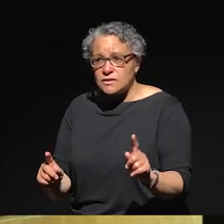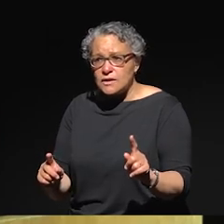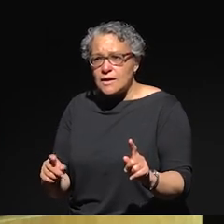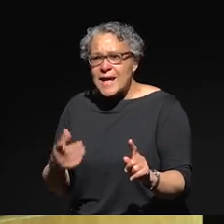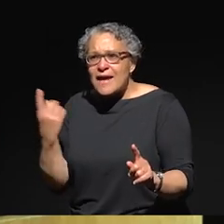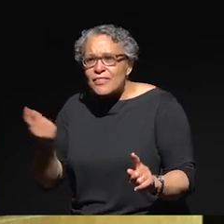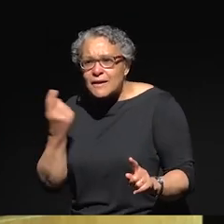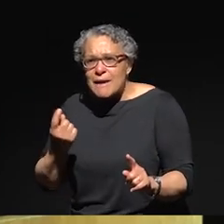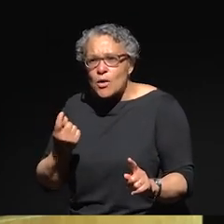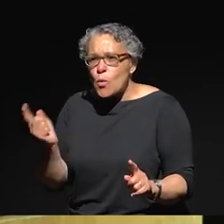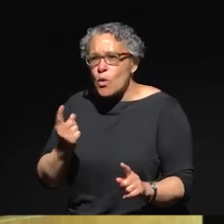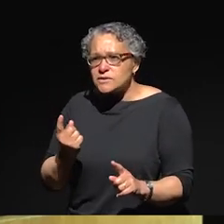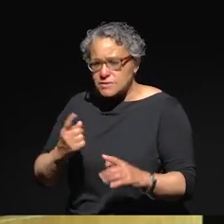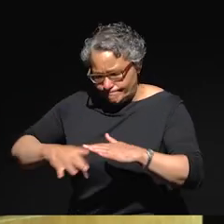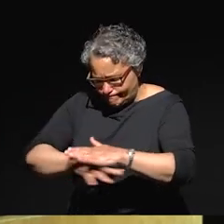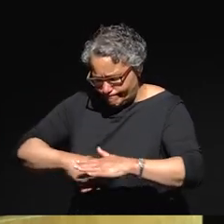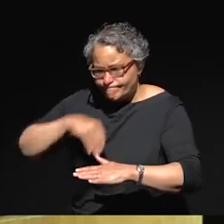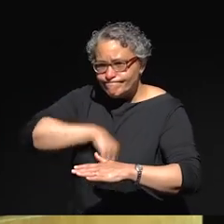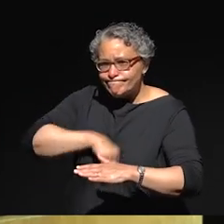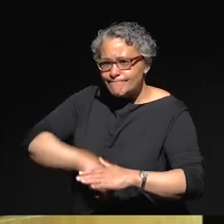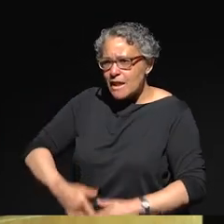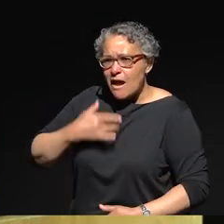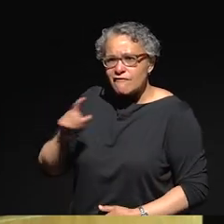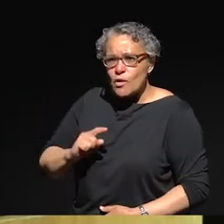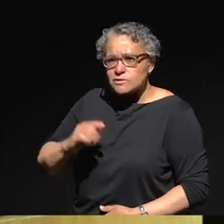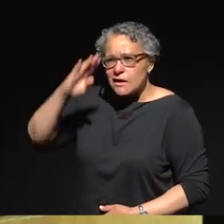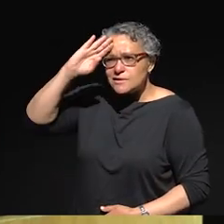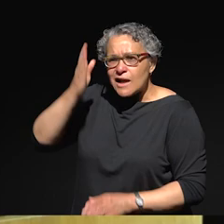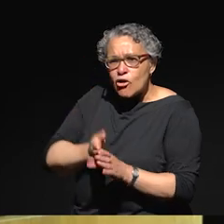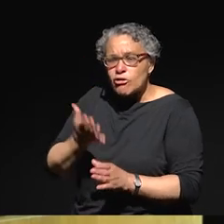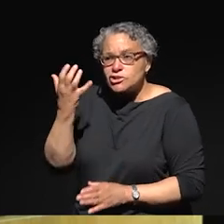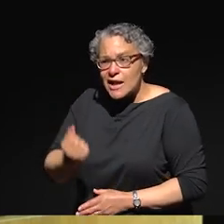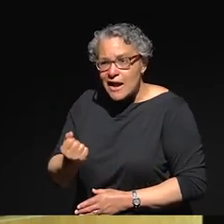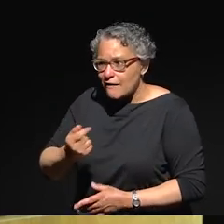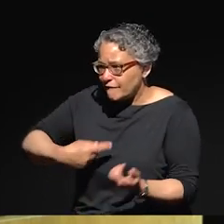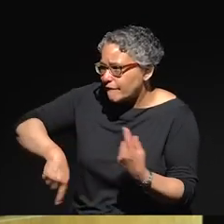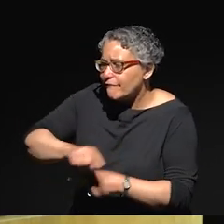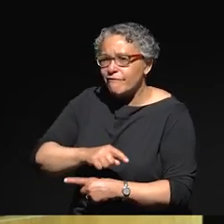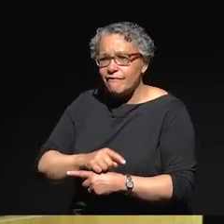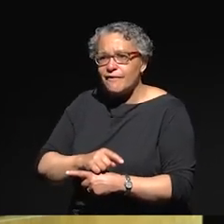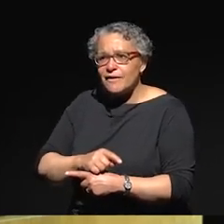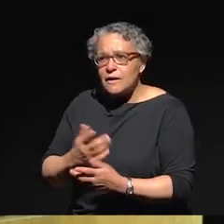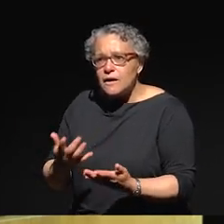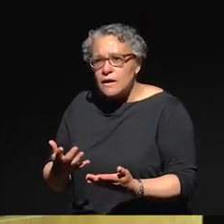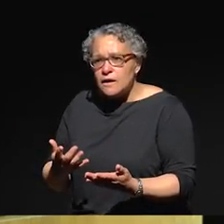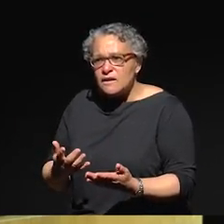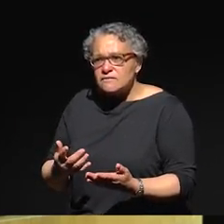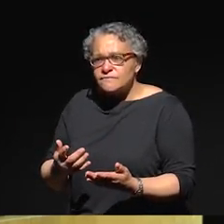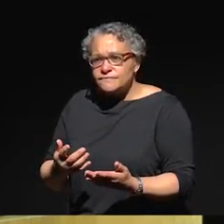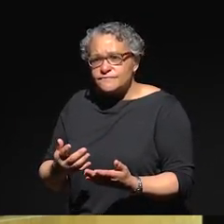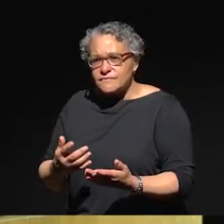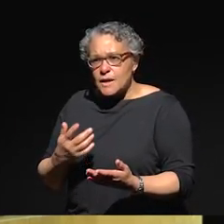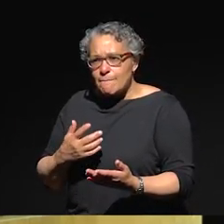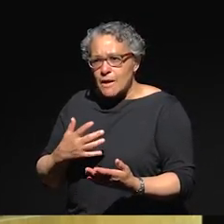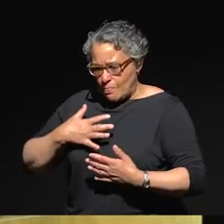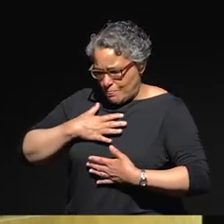suggest the inner life, because we all have an inner life. We have a psychology. I mean, that's an anachronism. It's not a word he uses, but he says the motions of the